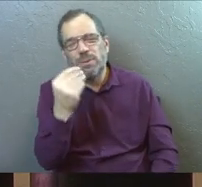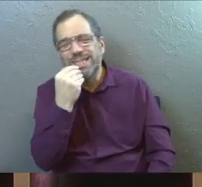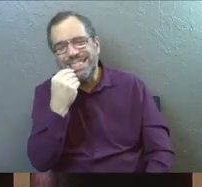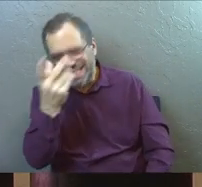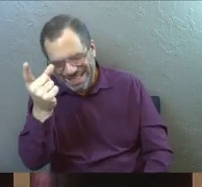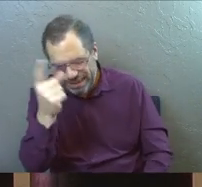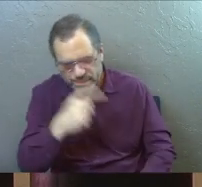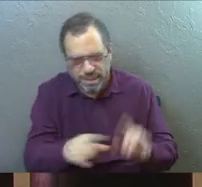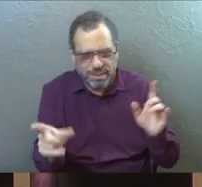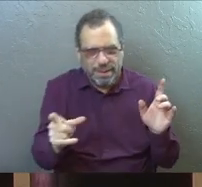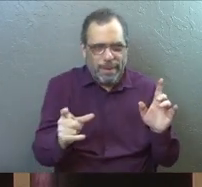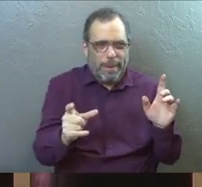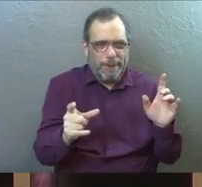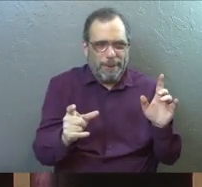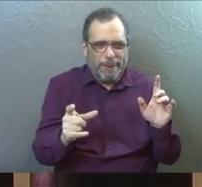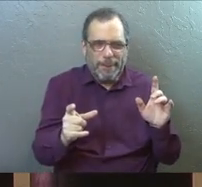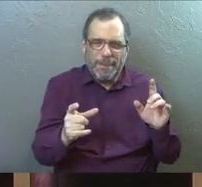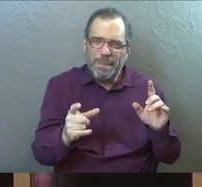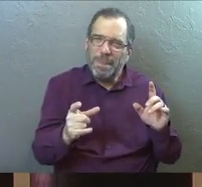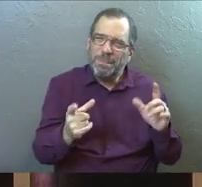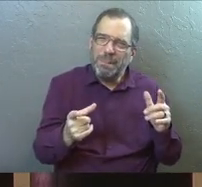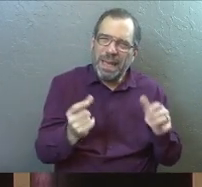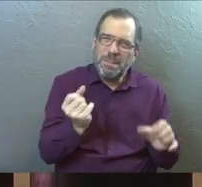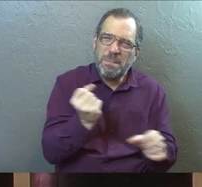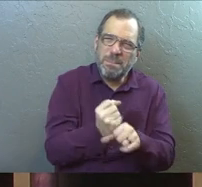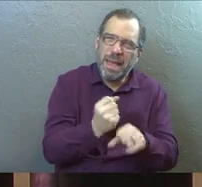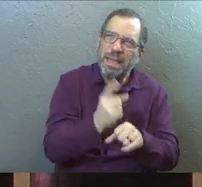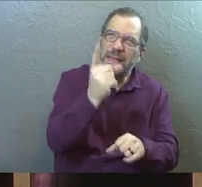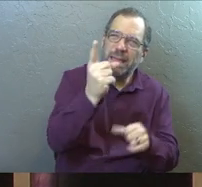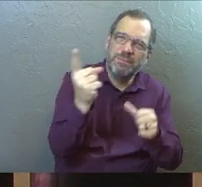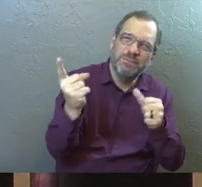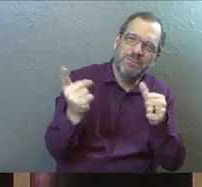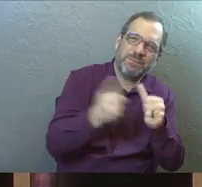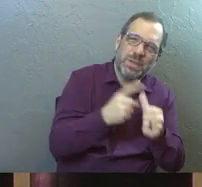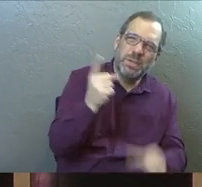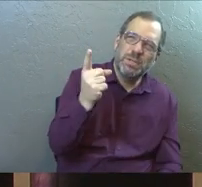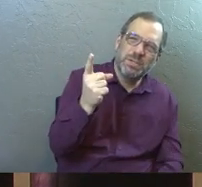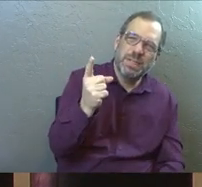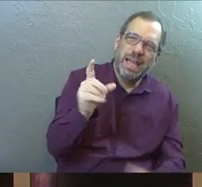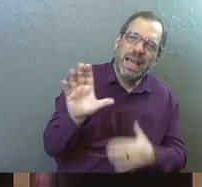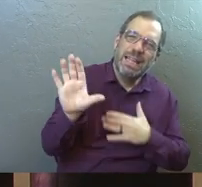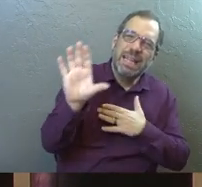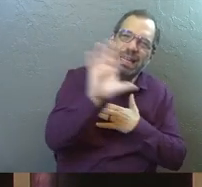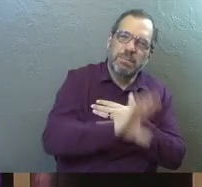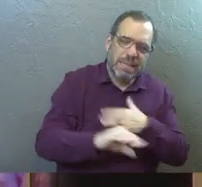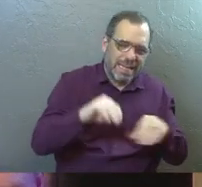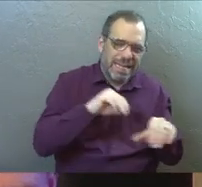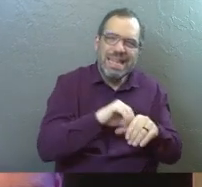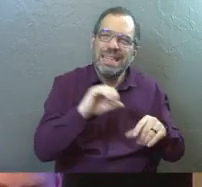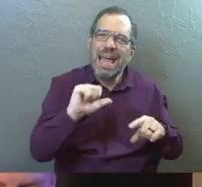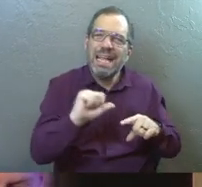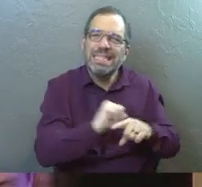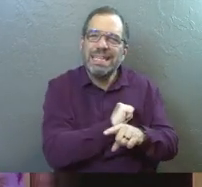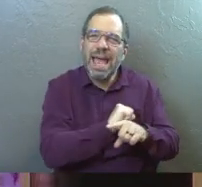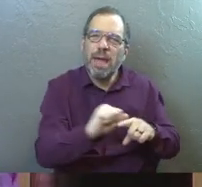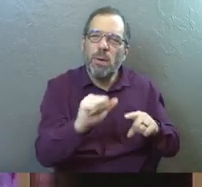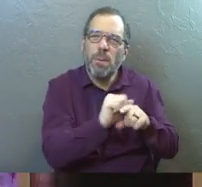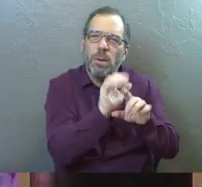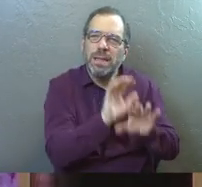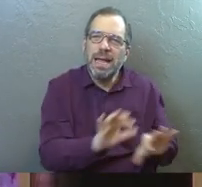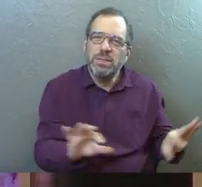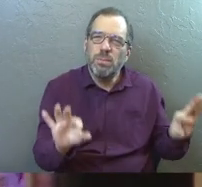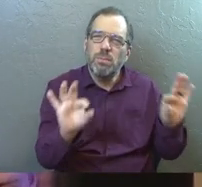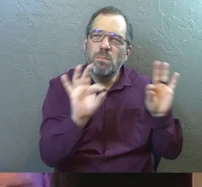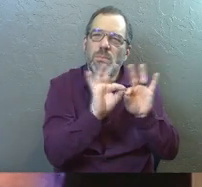anything here. But there's something about making him first that he's protecting in the ceremony that's super